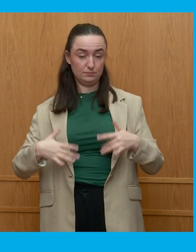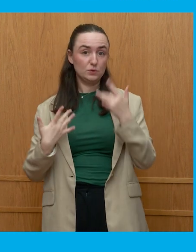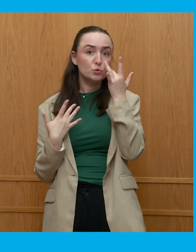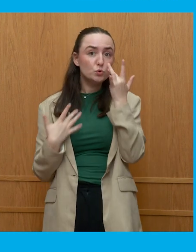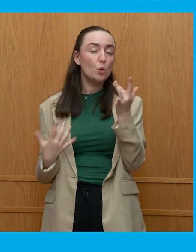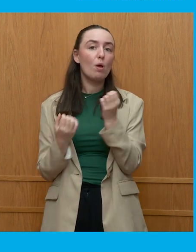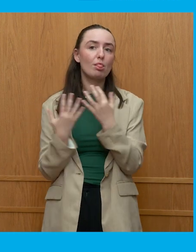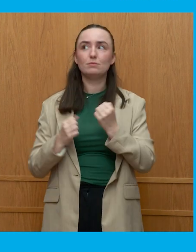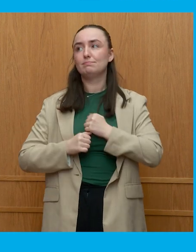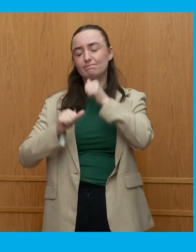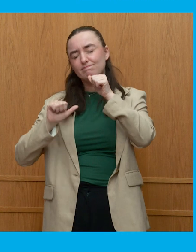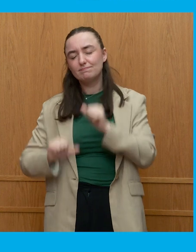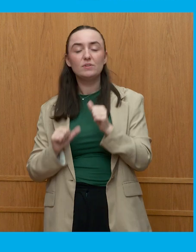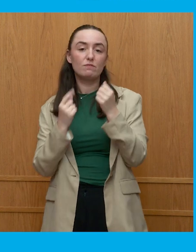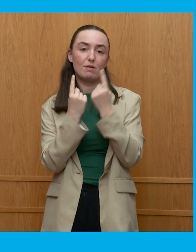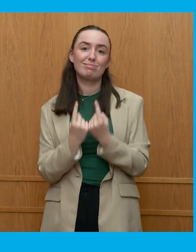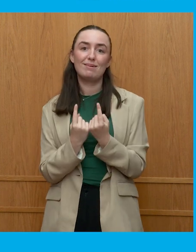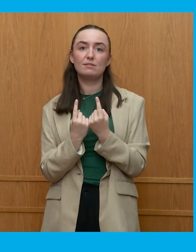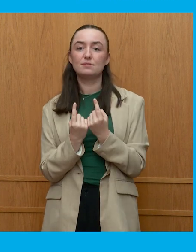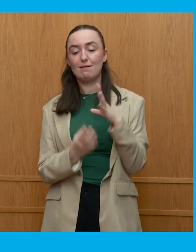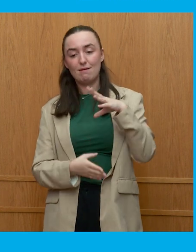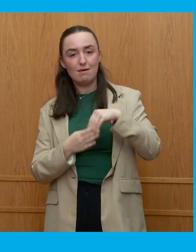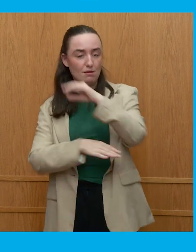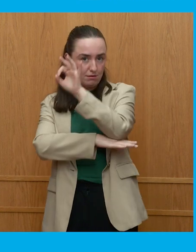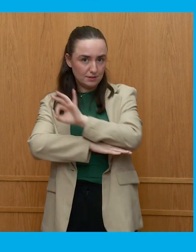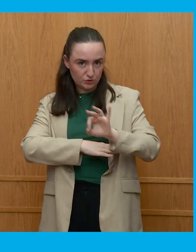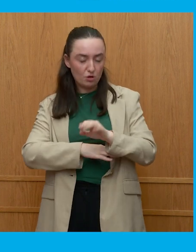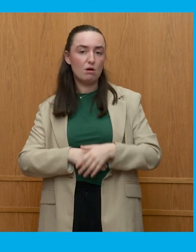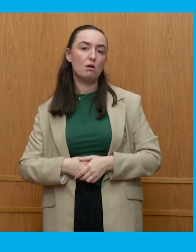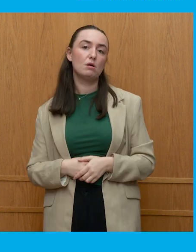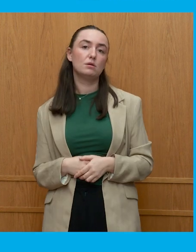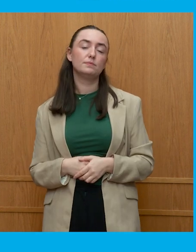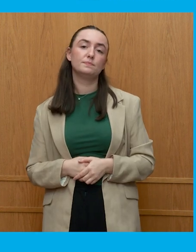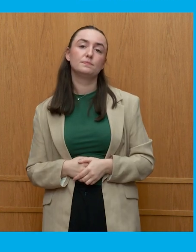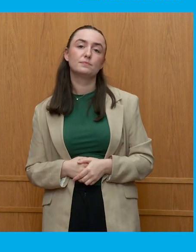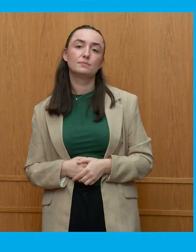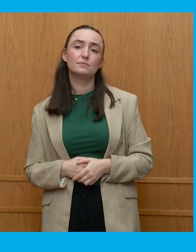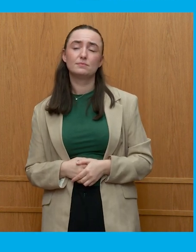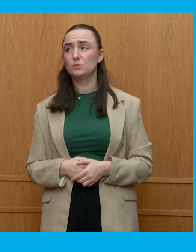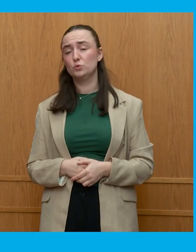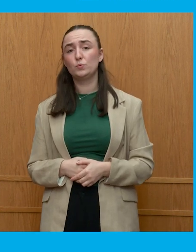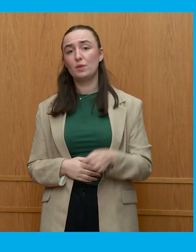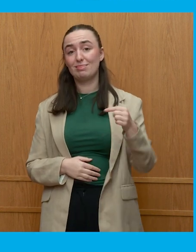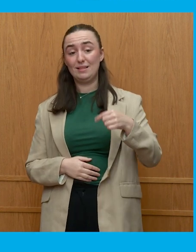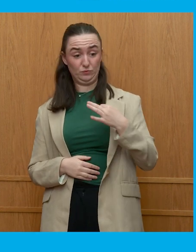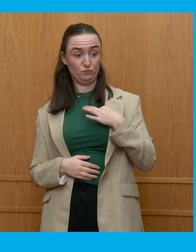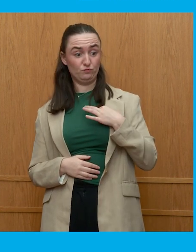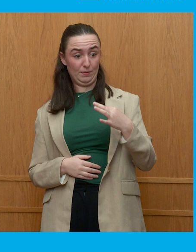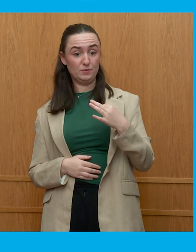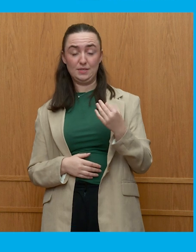of my favourite aspects of architecture, what I think true architecture maybe really is, and that's the symbolic nature,